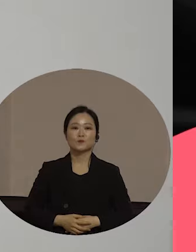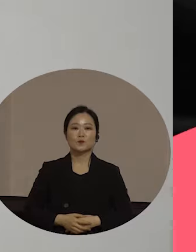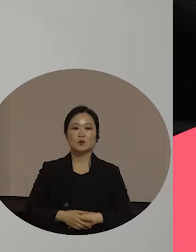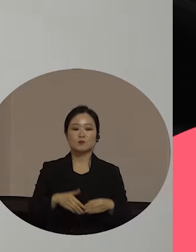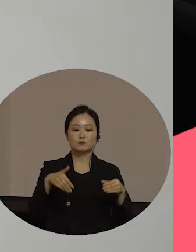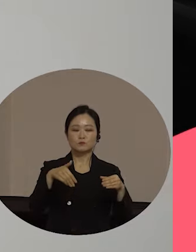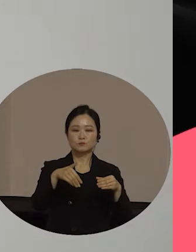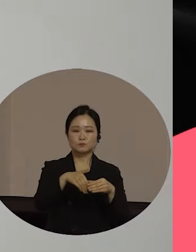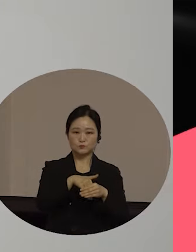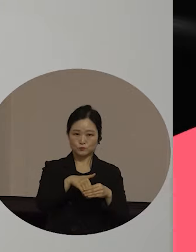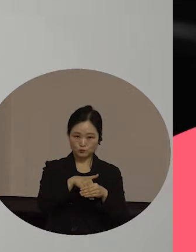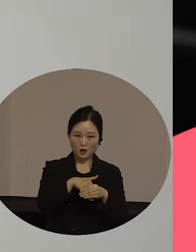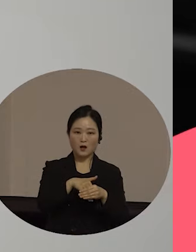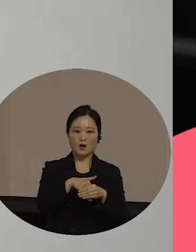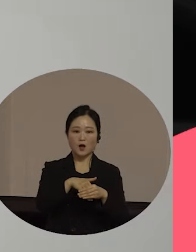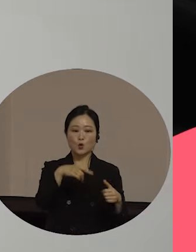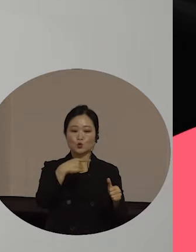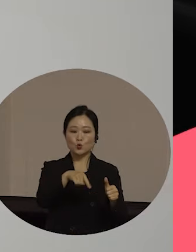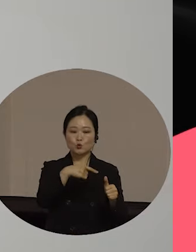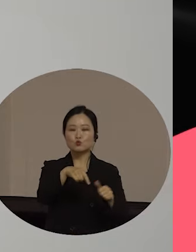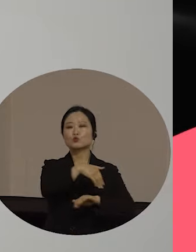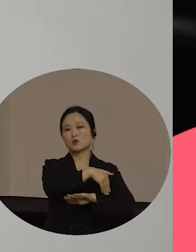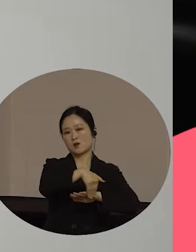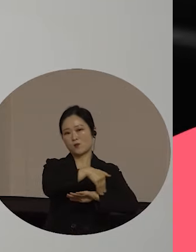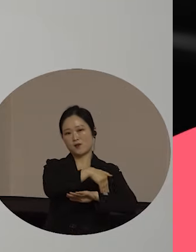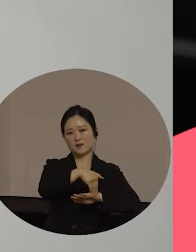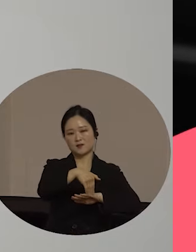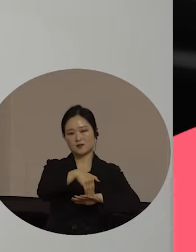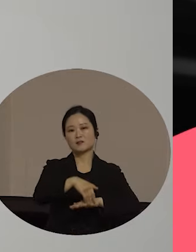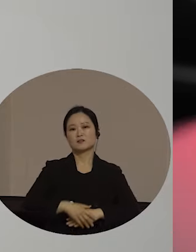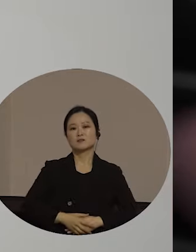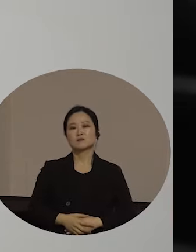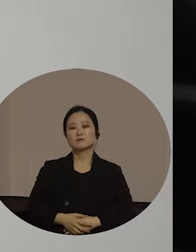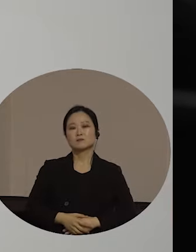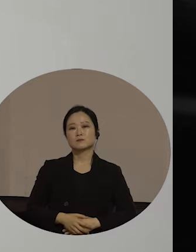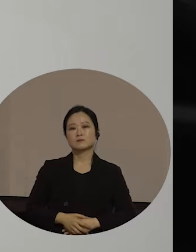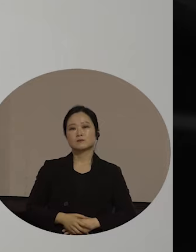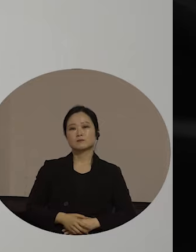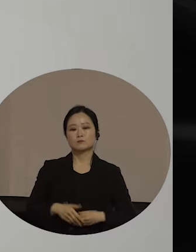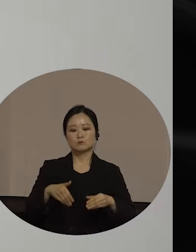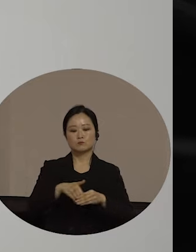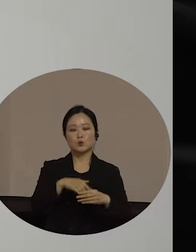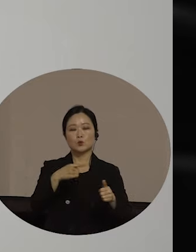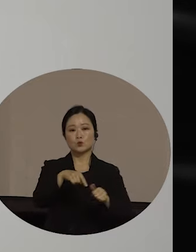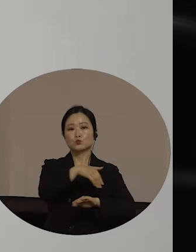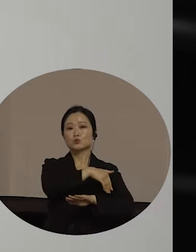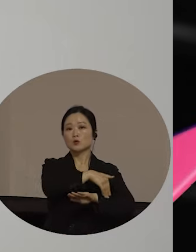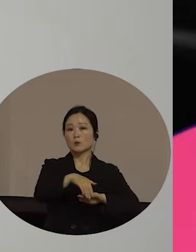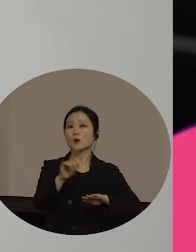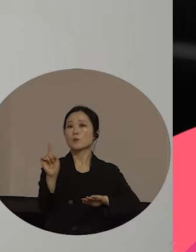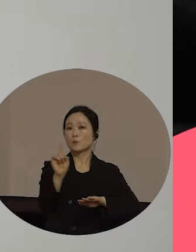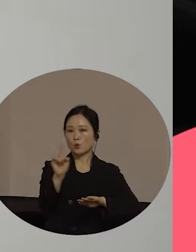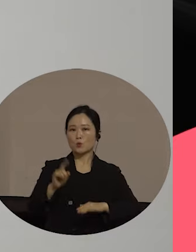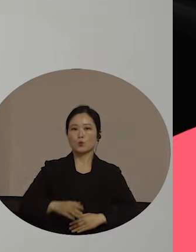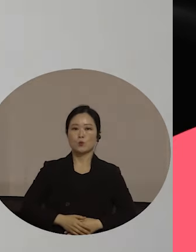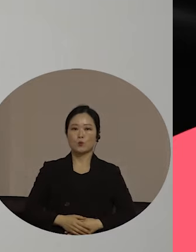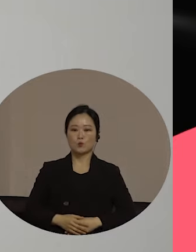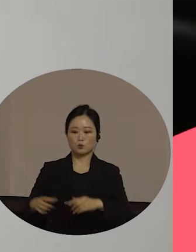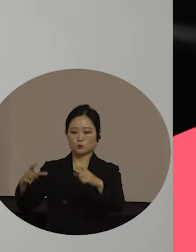tie the different plans under one big regional or municipal plan. And we at the